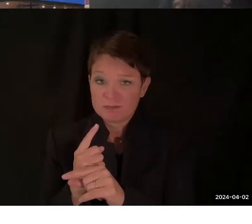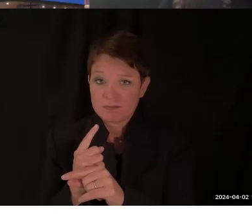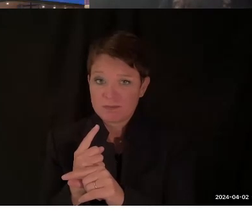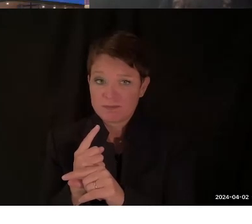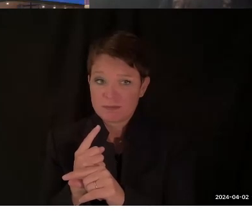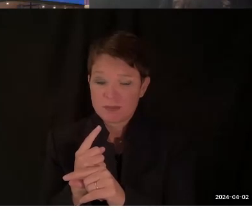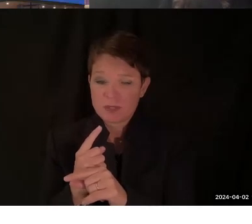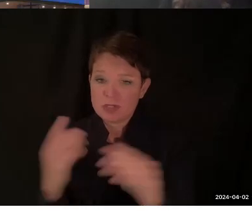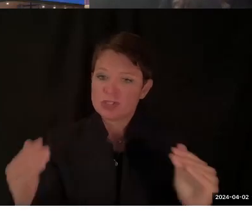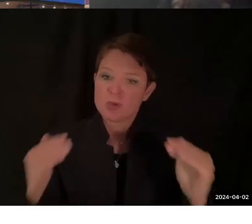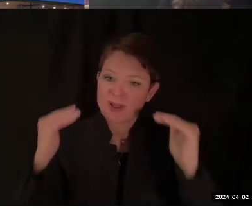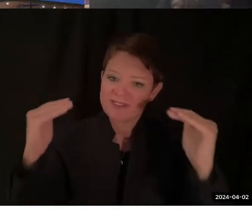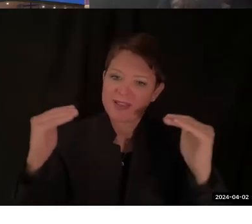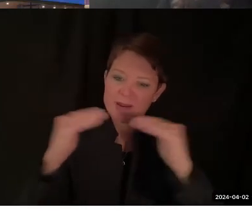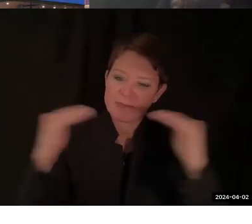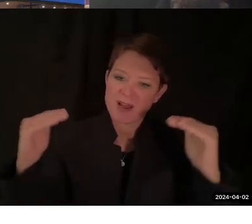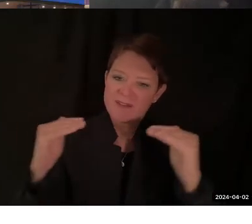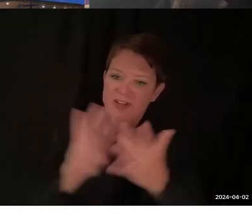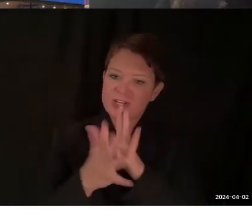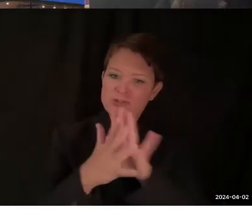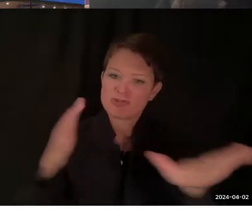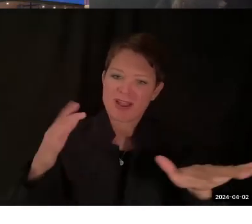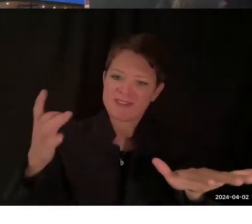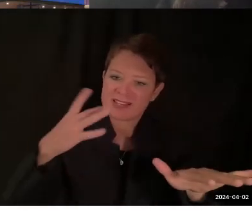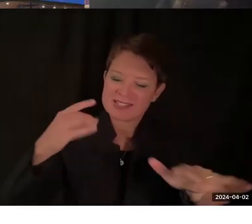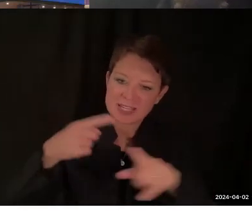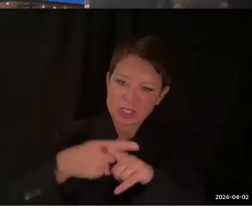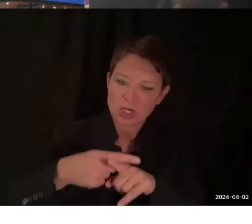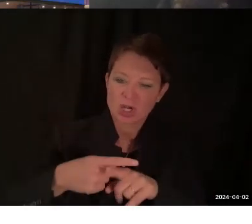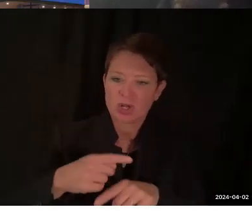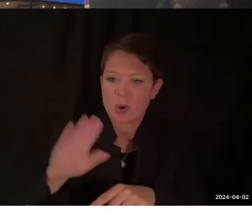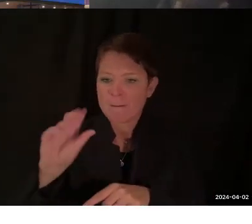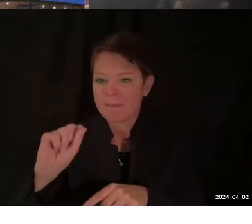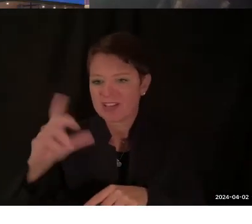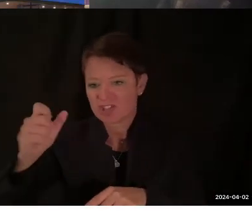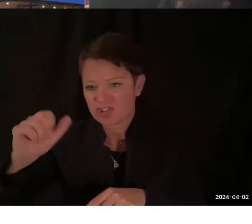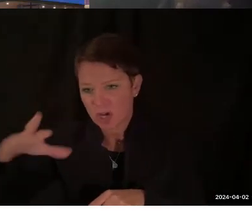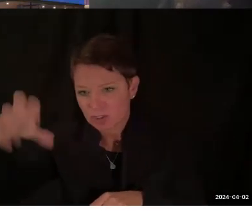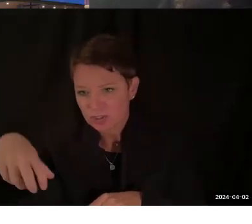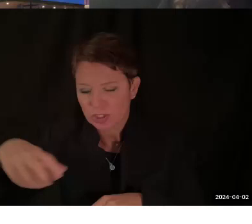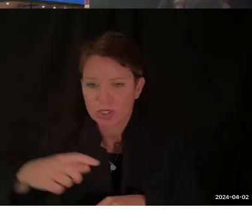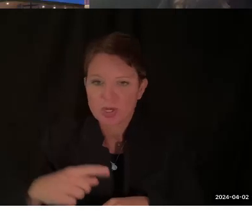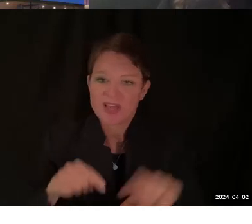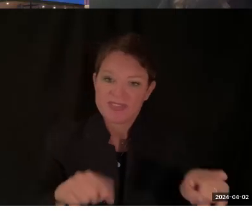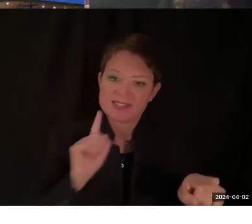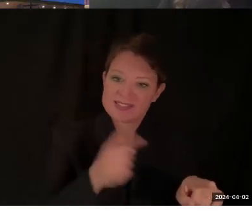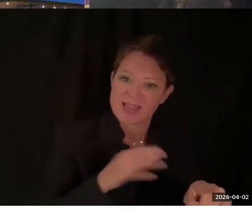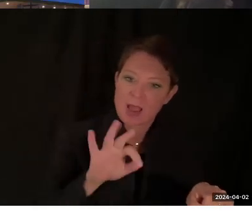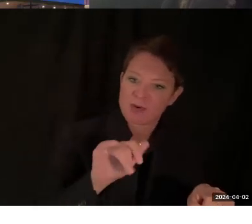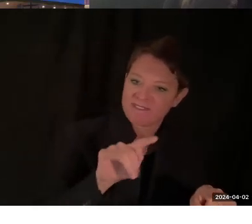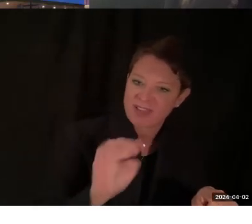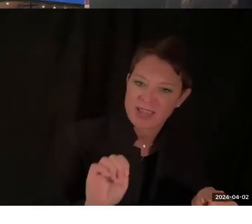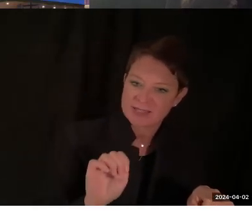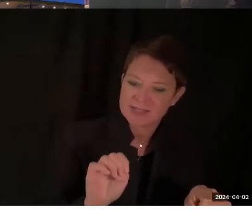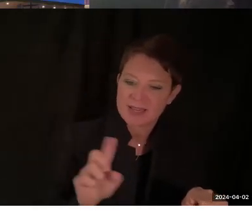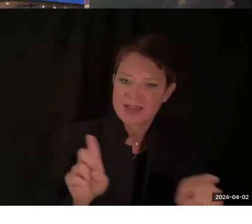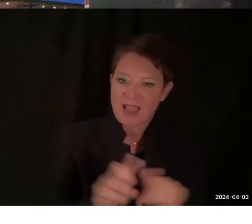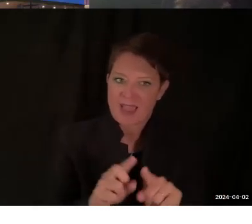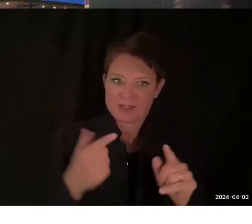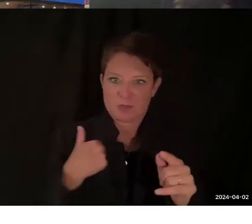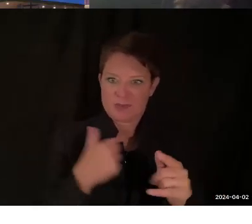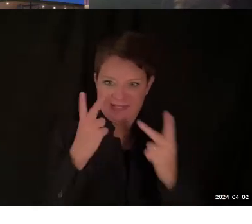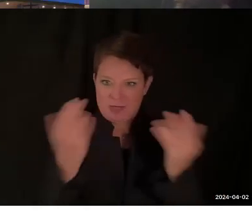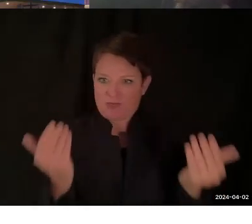to elevate it above a traffic signal or a bus shelter, or this is our fate as it